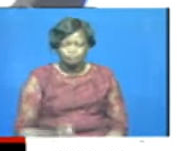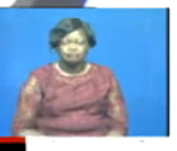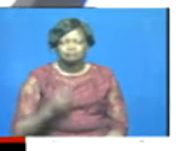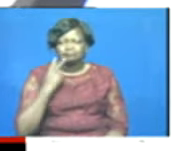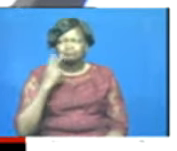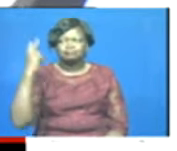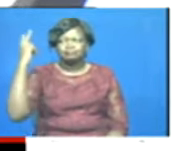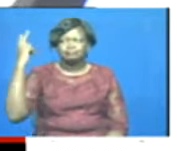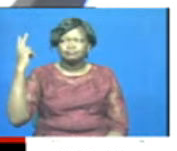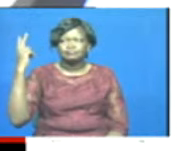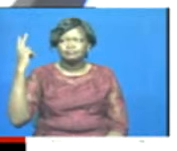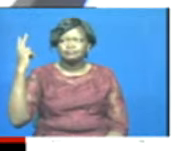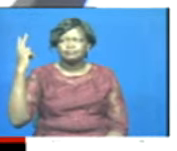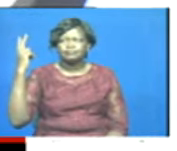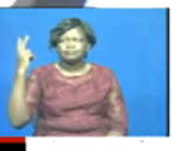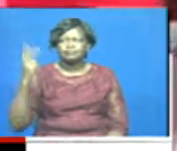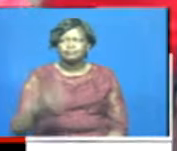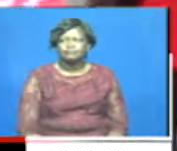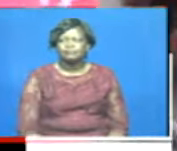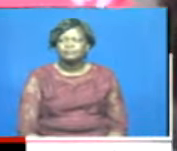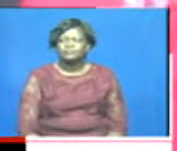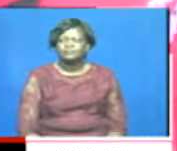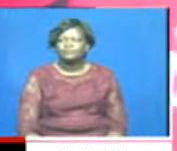in more detail.